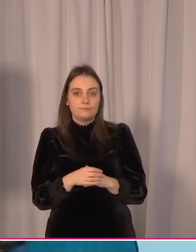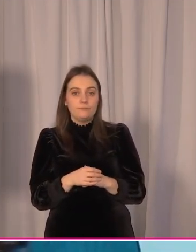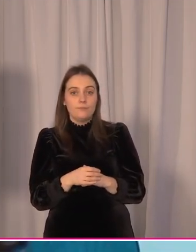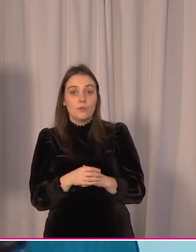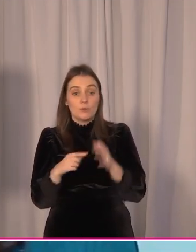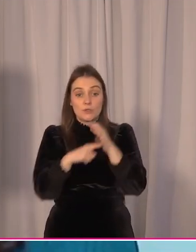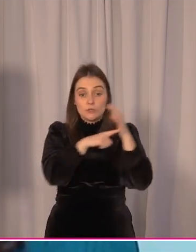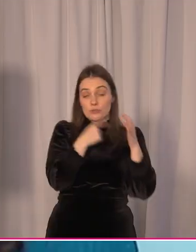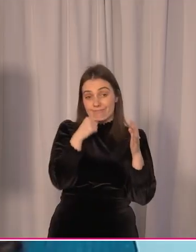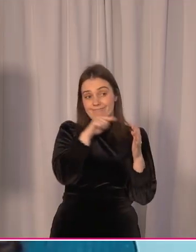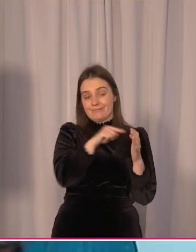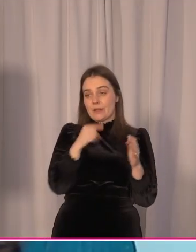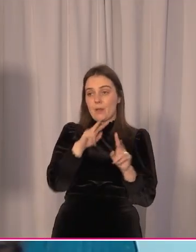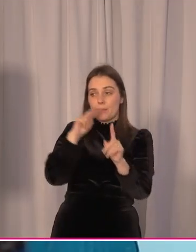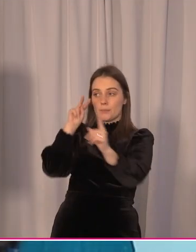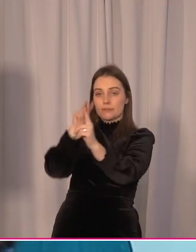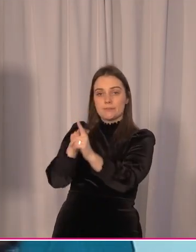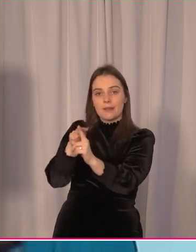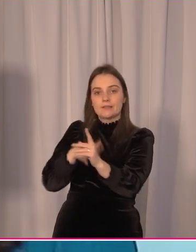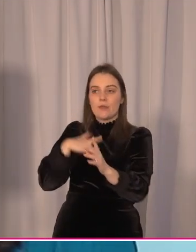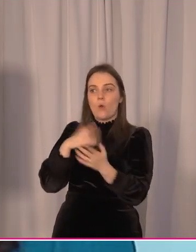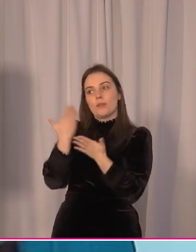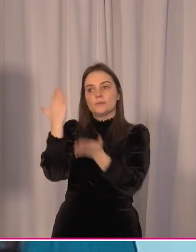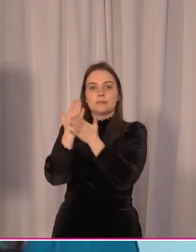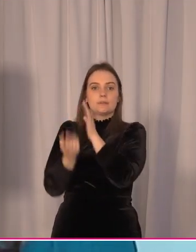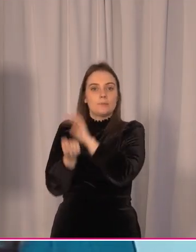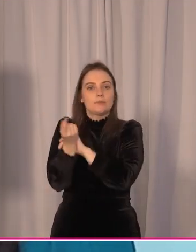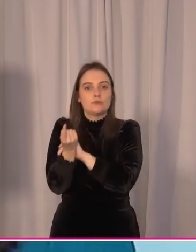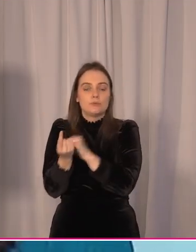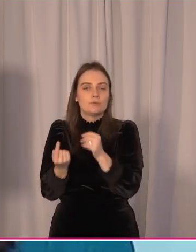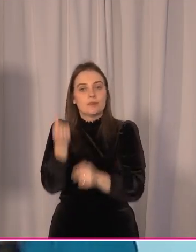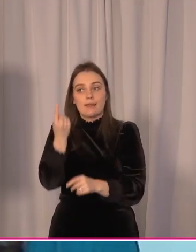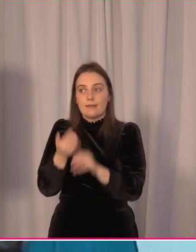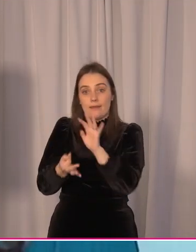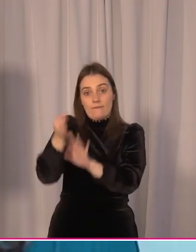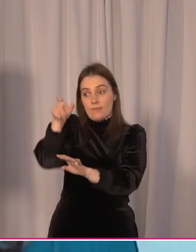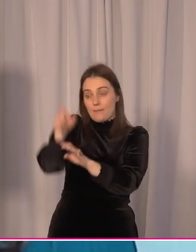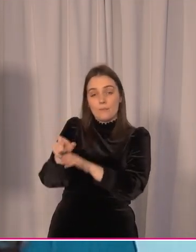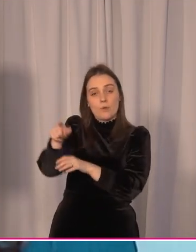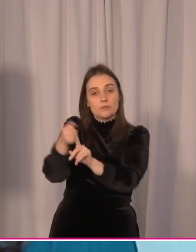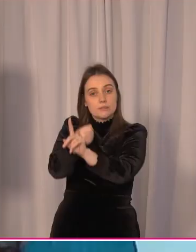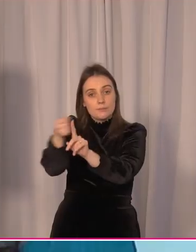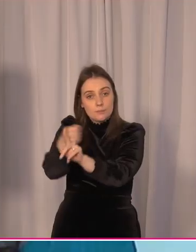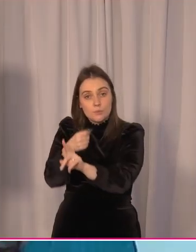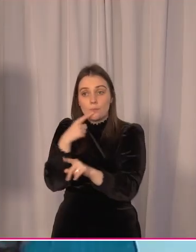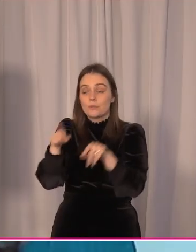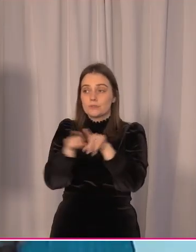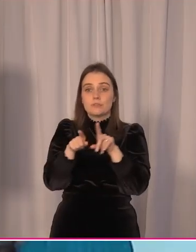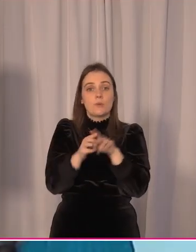them, prevent issues if the person is abused, but also if they